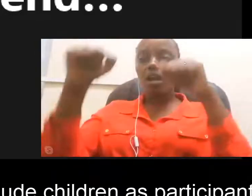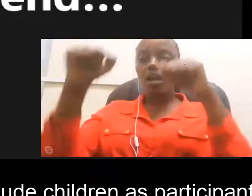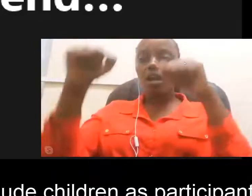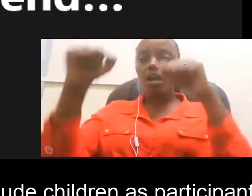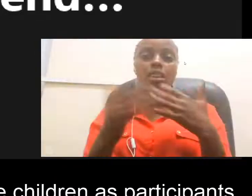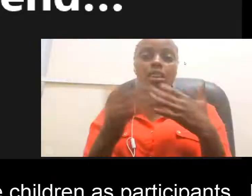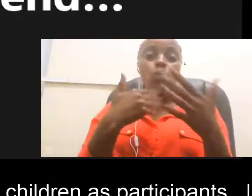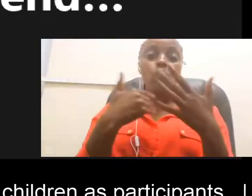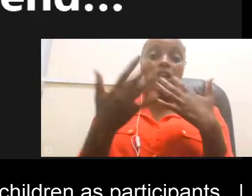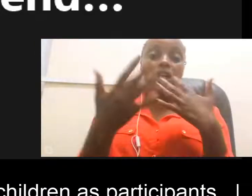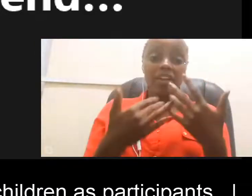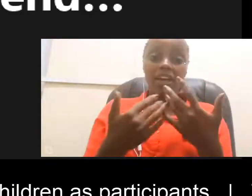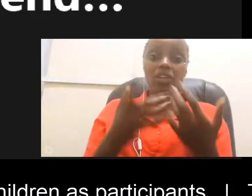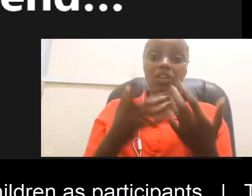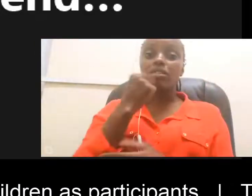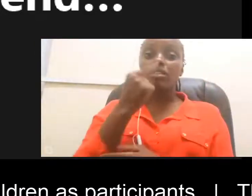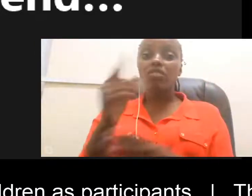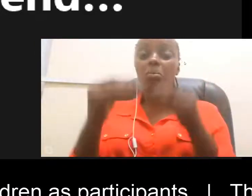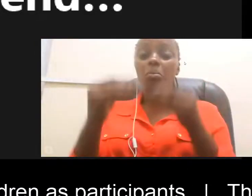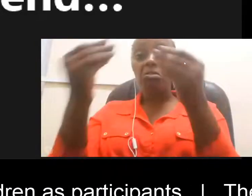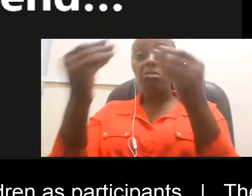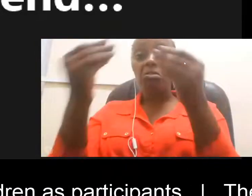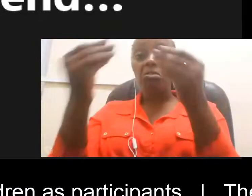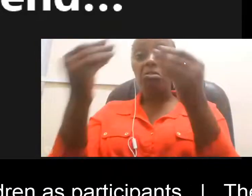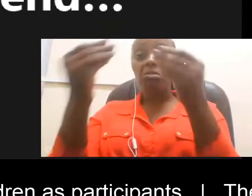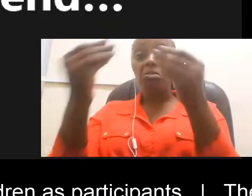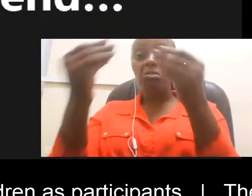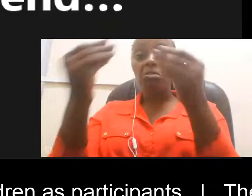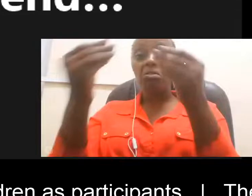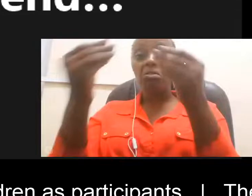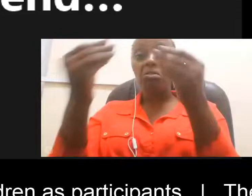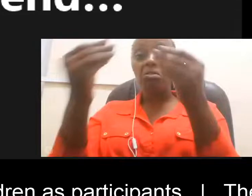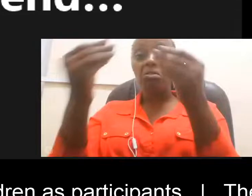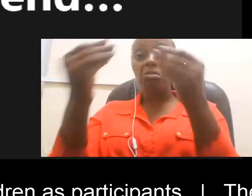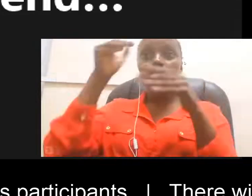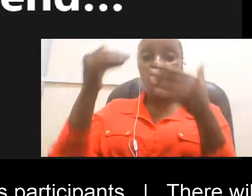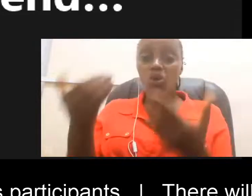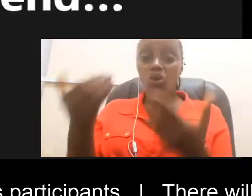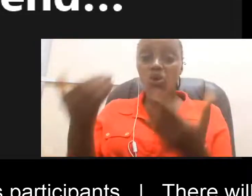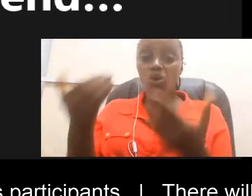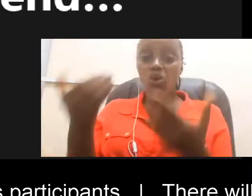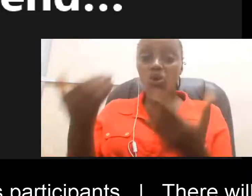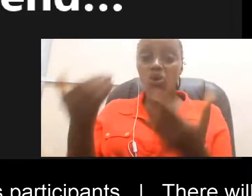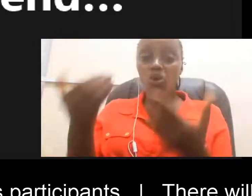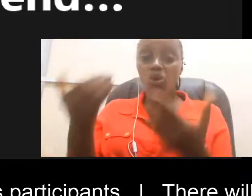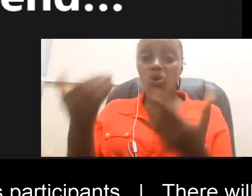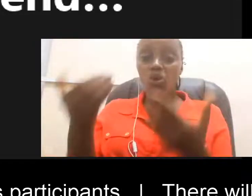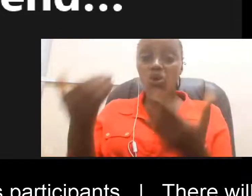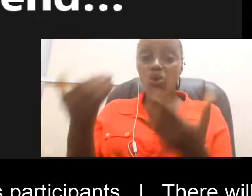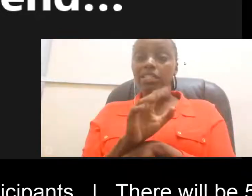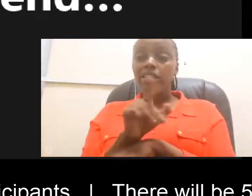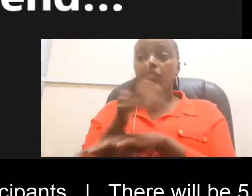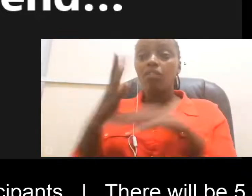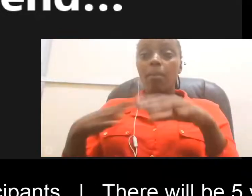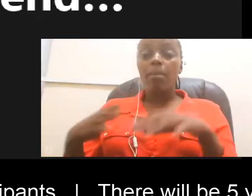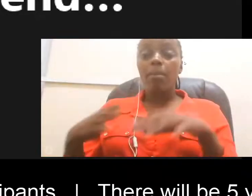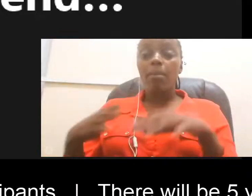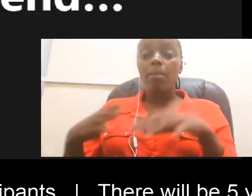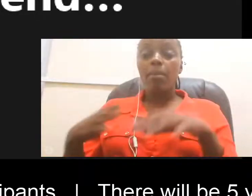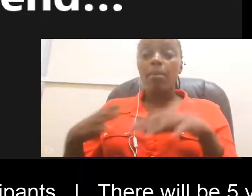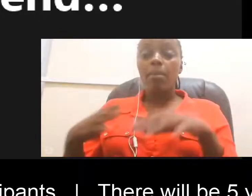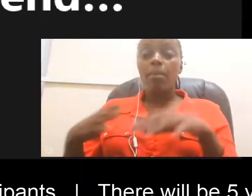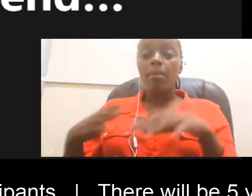you provide as your opinion or advisory get to be taken is another story.